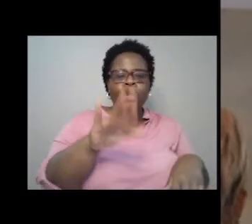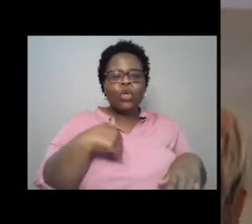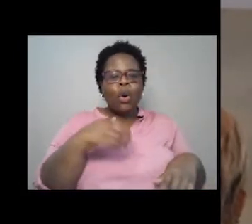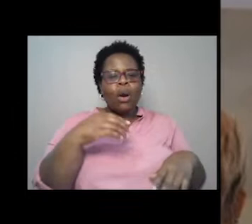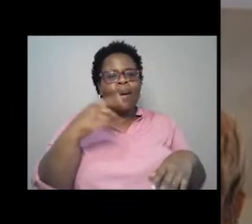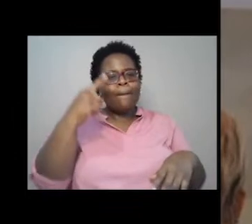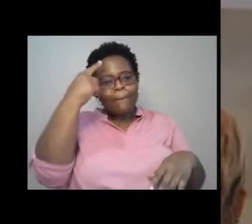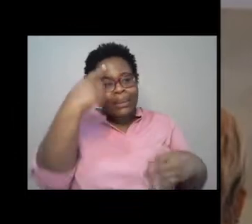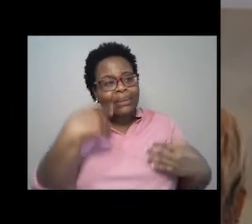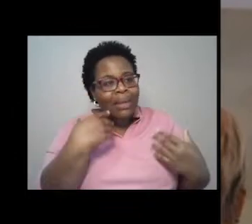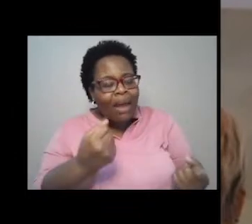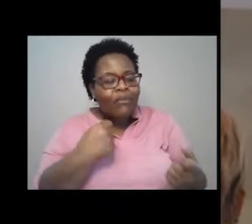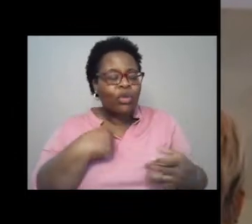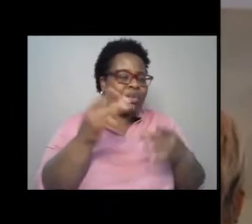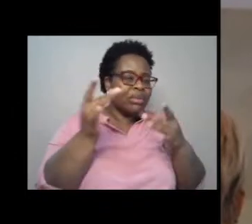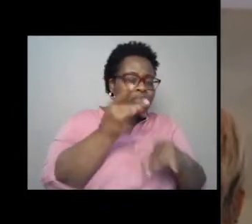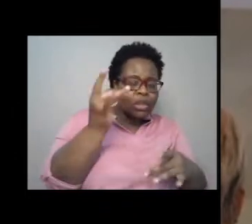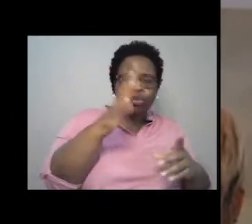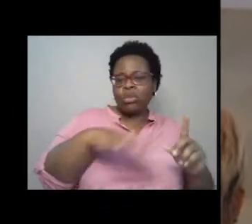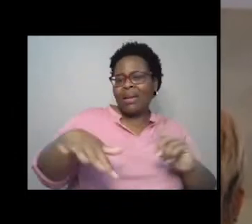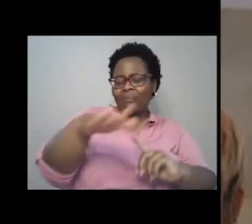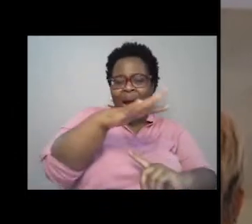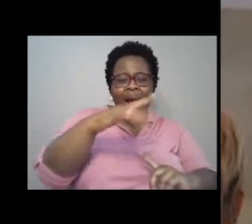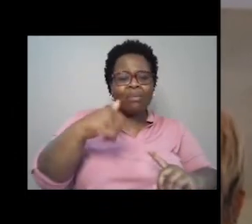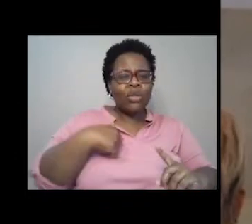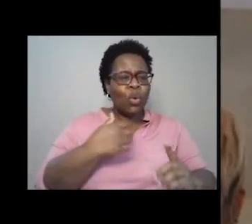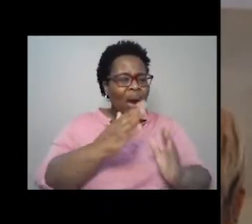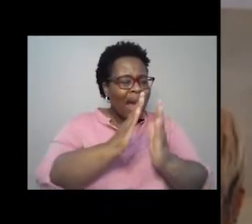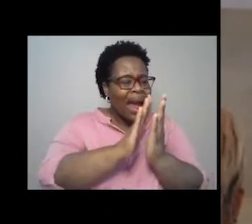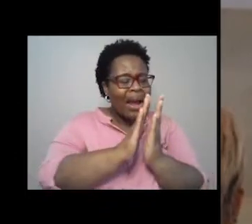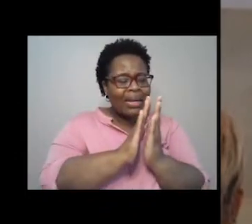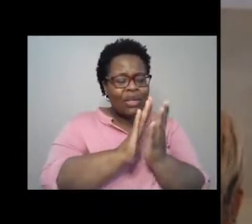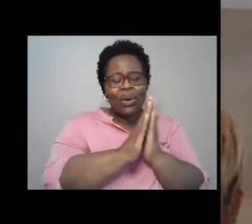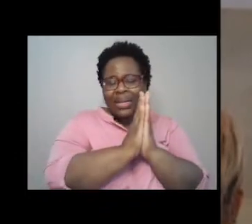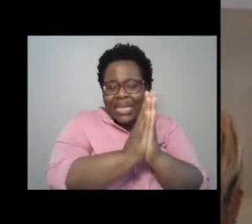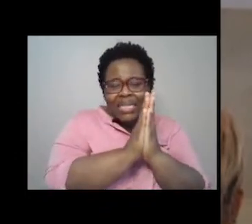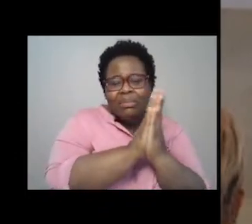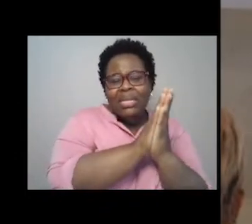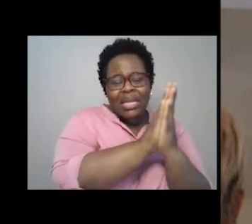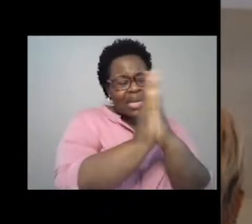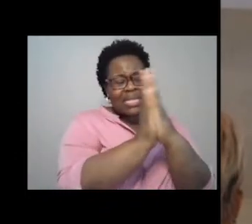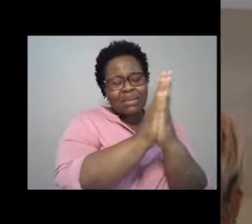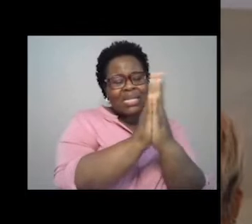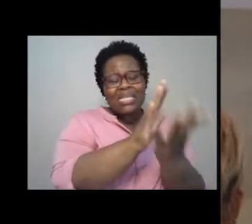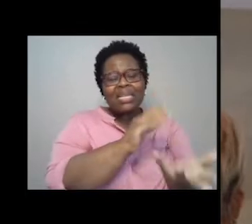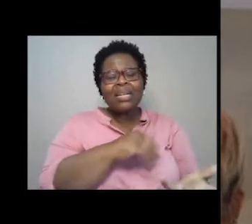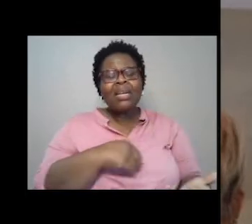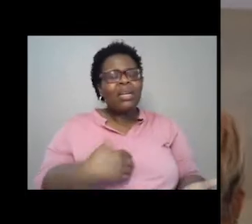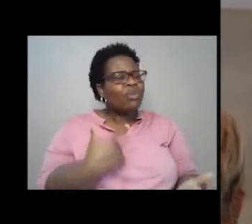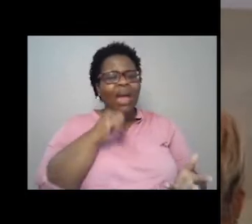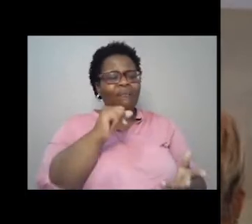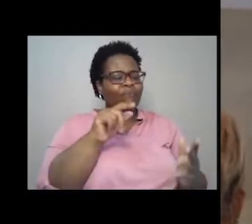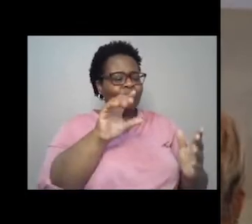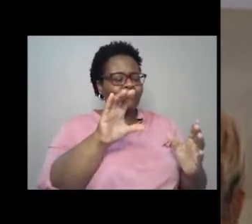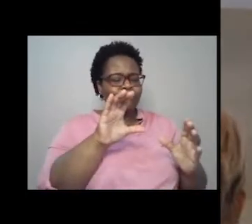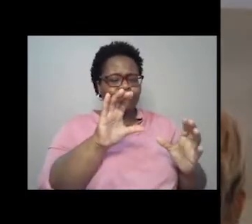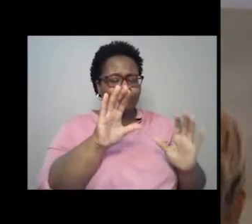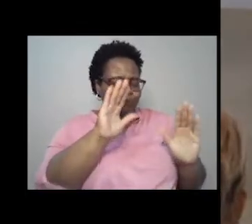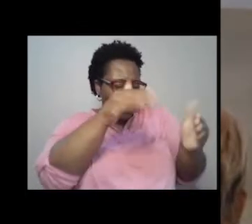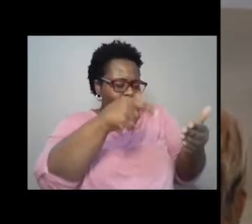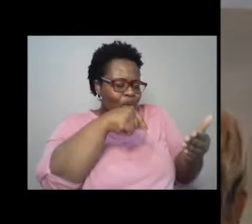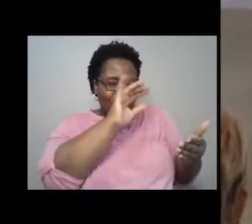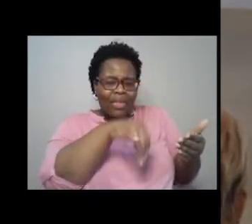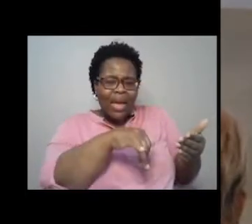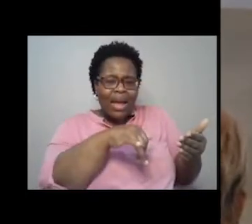mental health, your physical health, your emotional, your spiritual, your environment, your intimacy. And you wake up one day and you realize, I've only really focused